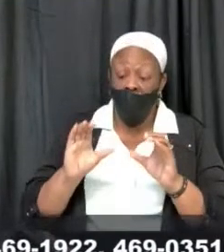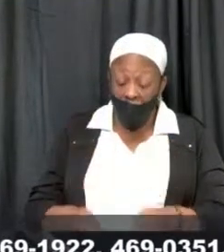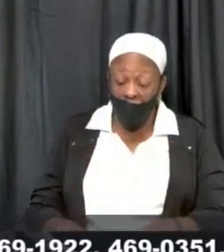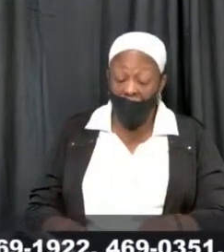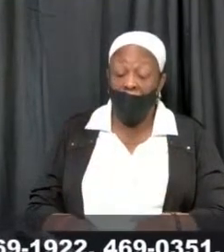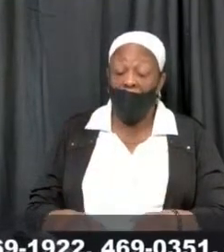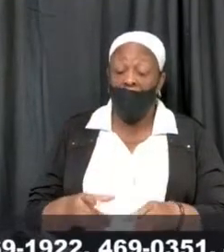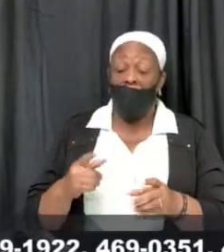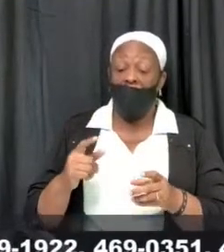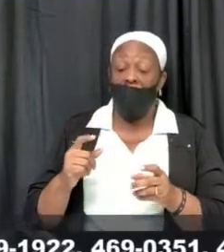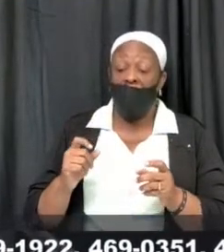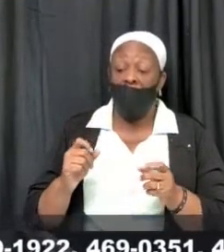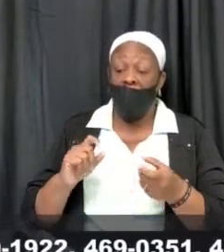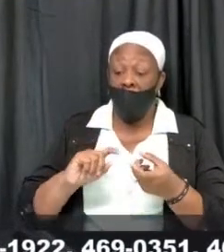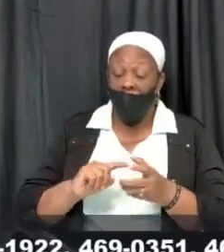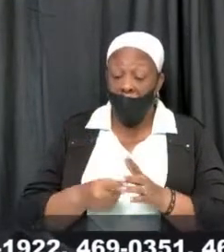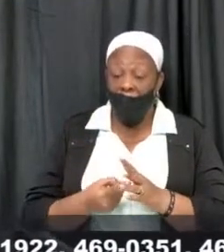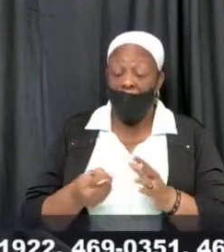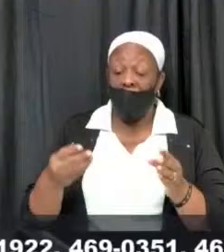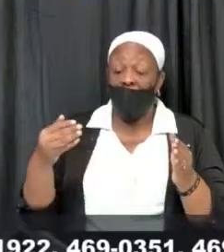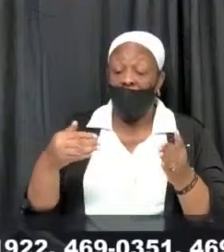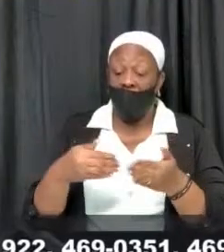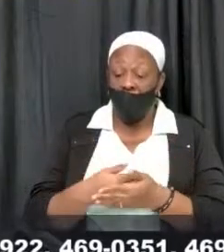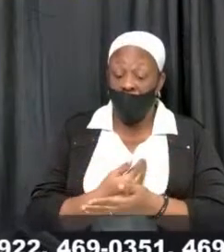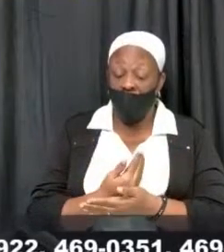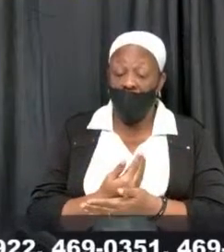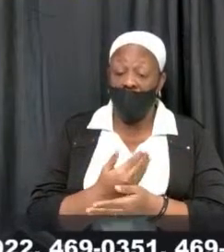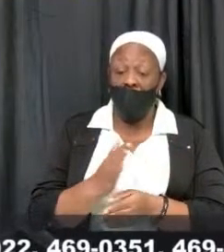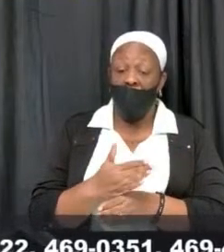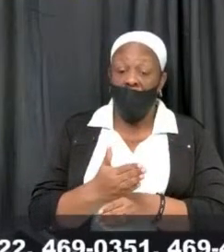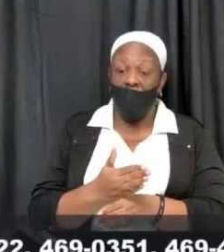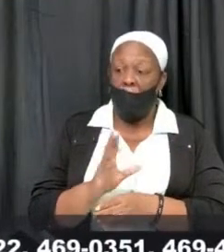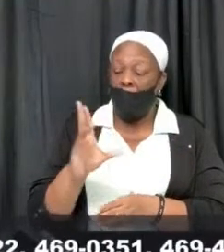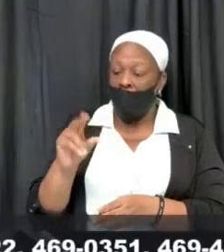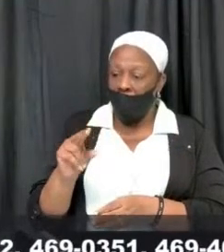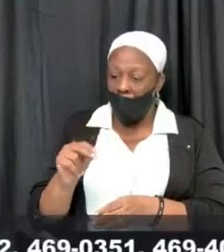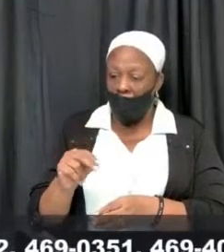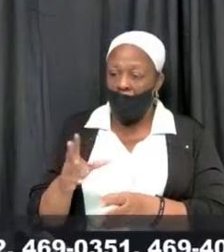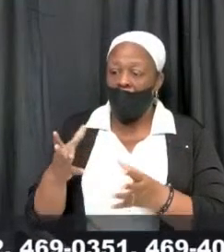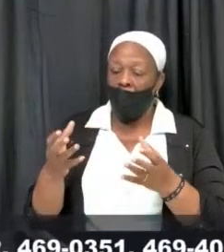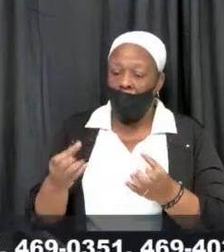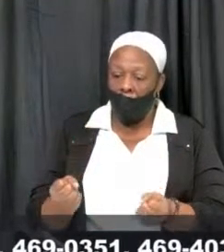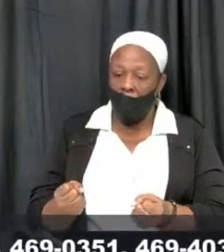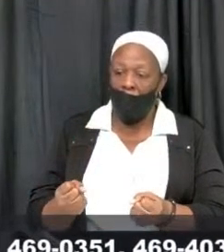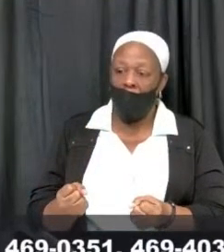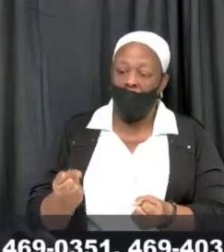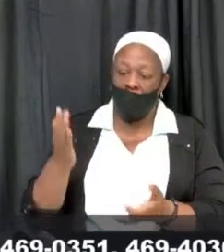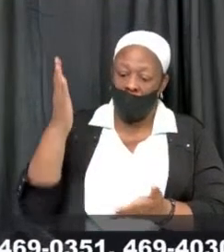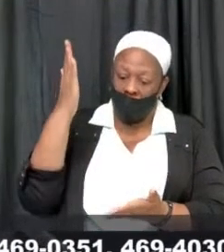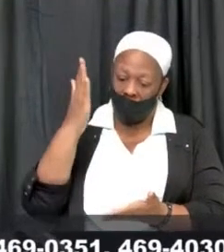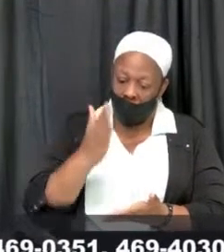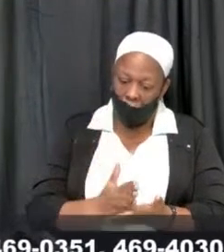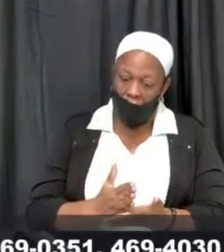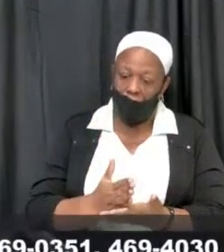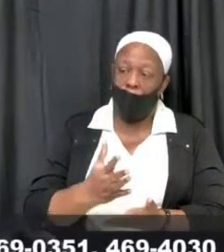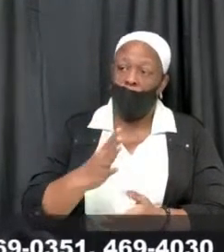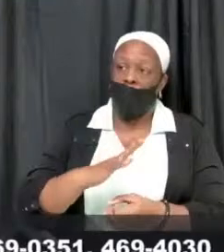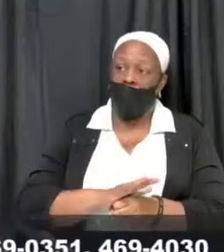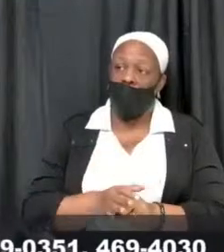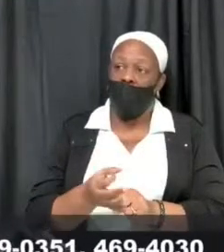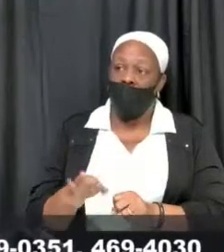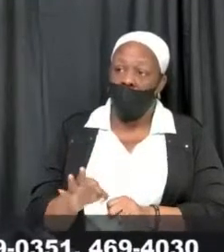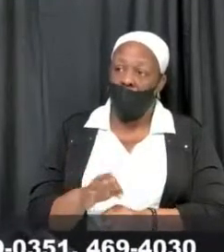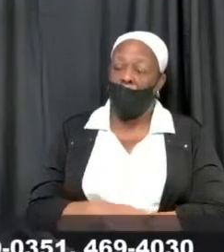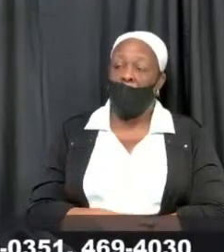and start a new fire, and we need to make sure that we eradicate everything. This morning when I was on WinFM, I made an analogy,